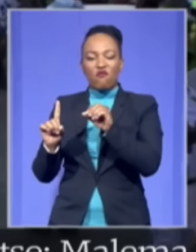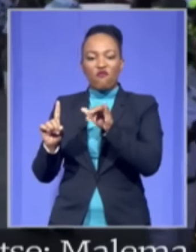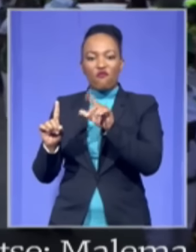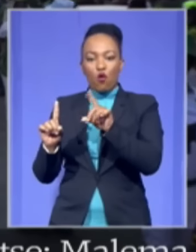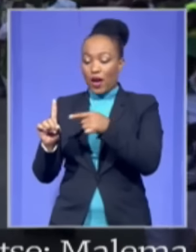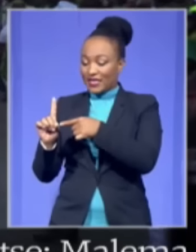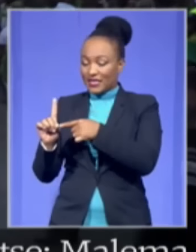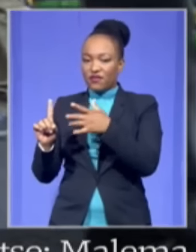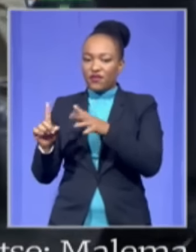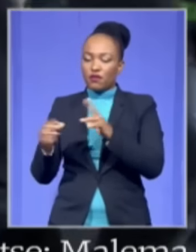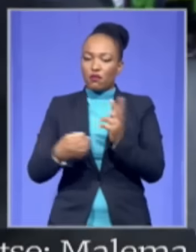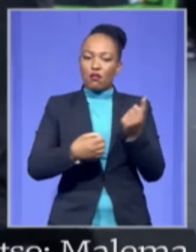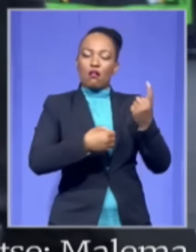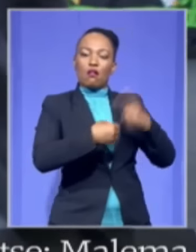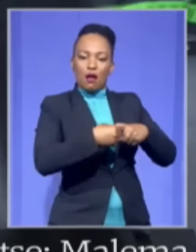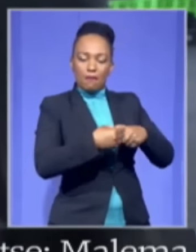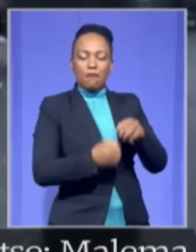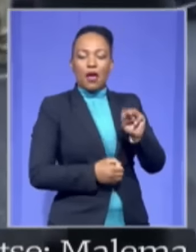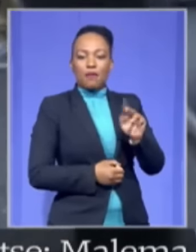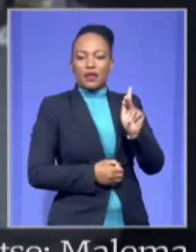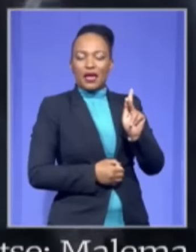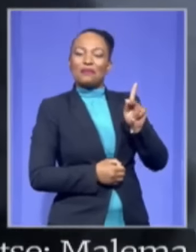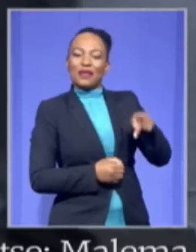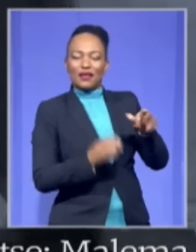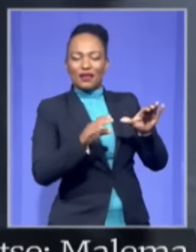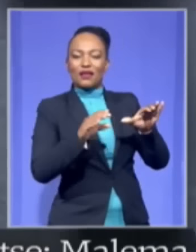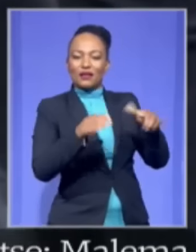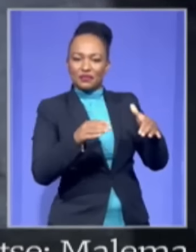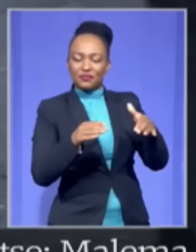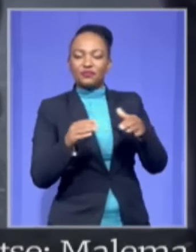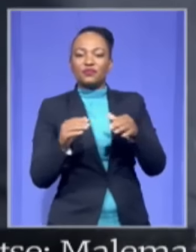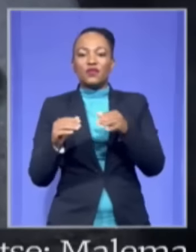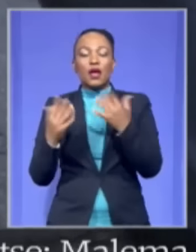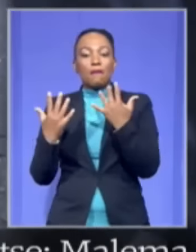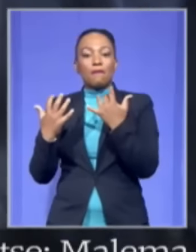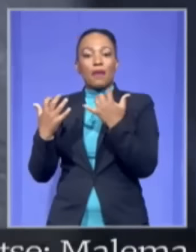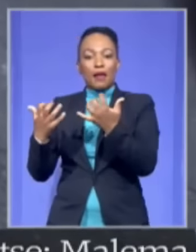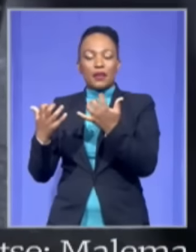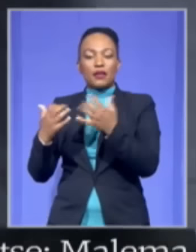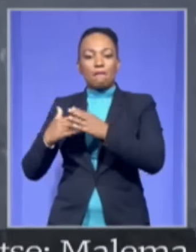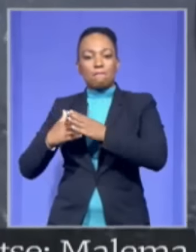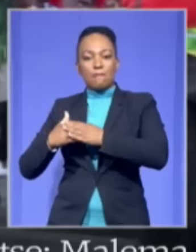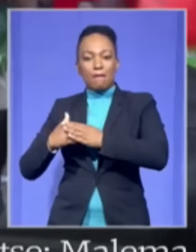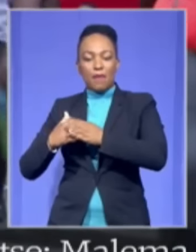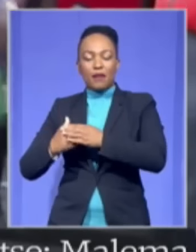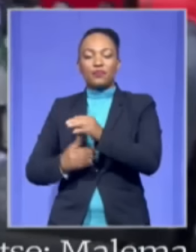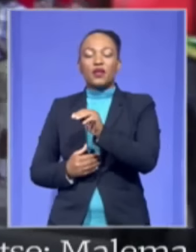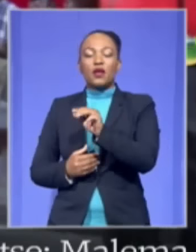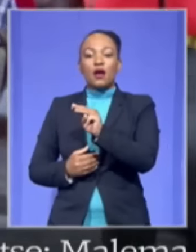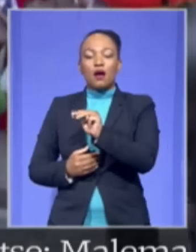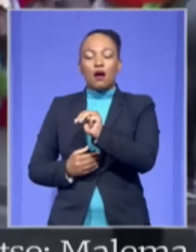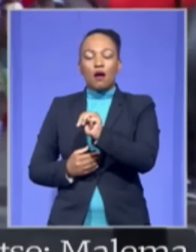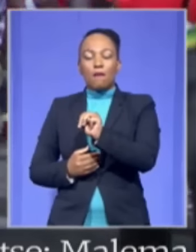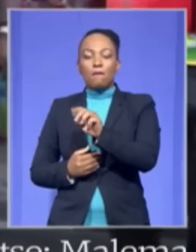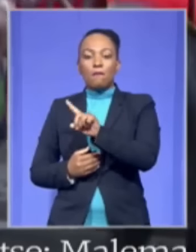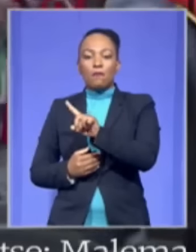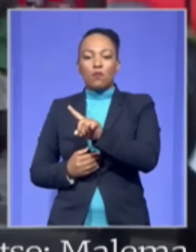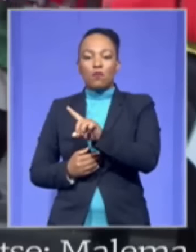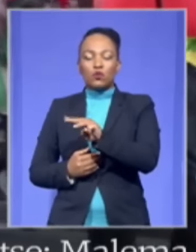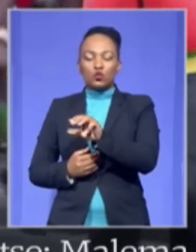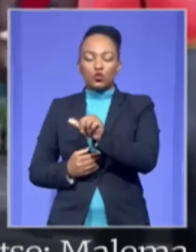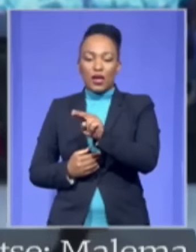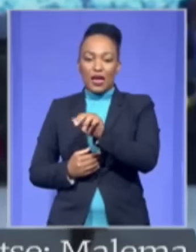wa bosetšhaba wa MKP. Mopalamente wa maloba wa EFF Mzwanele Manye le eno tlogetse lekoko mme ke semesegolo